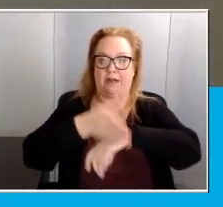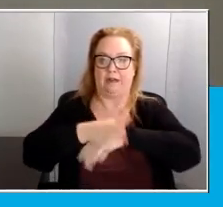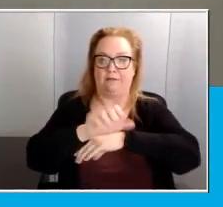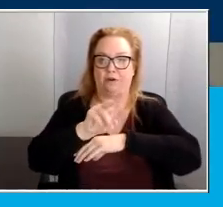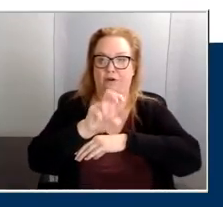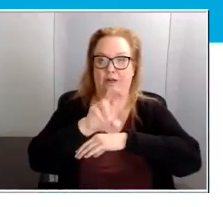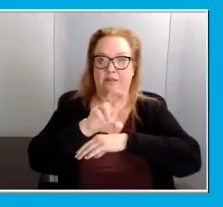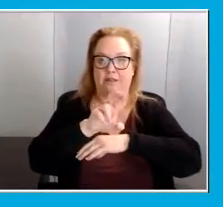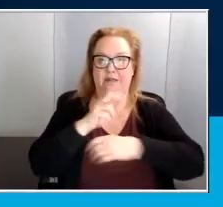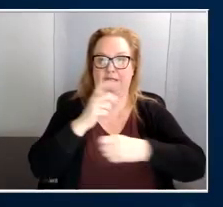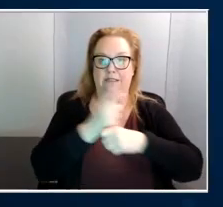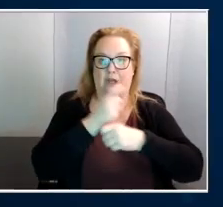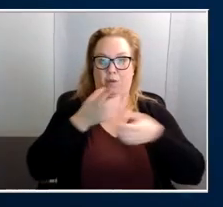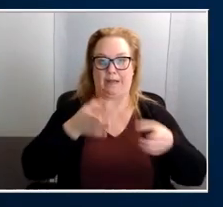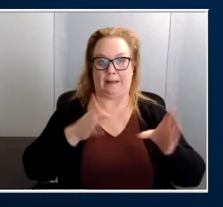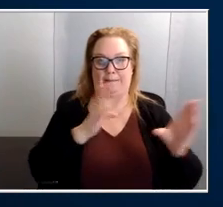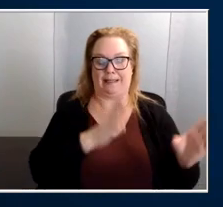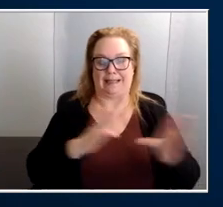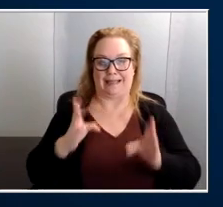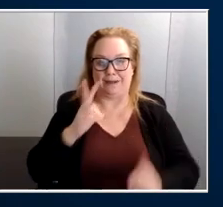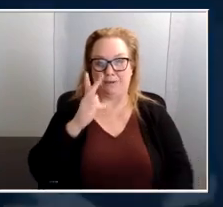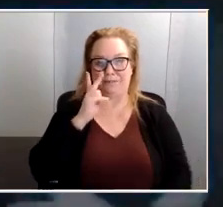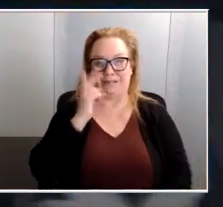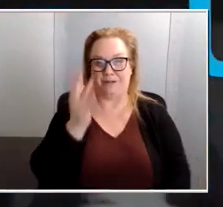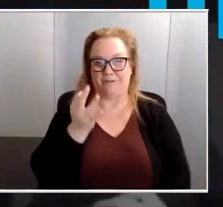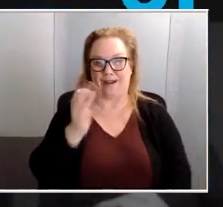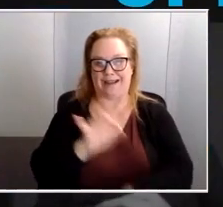a winning strategy. See you Friday at 8.